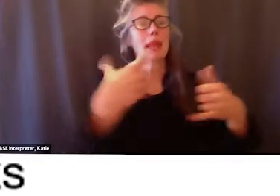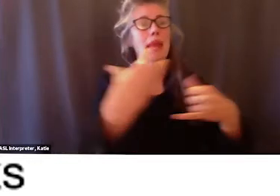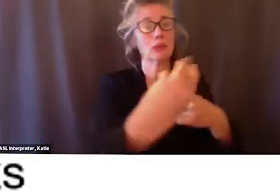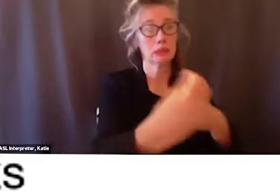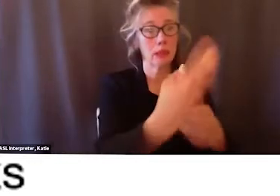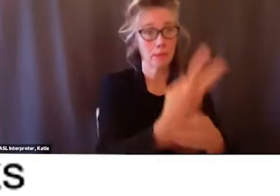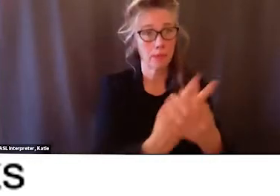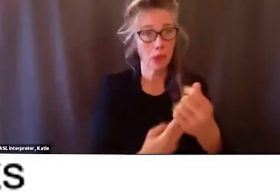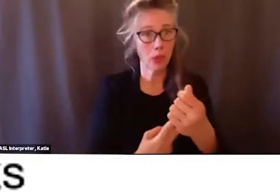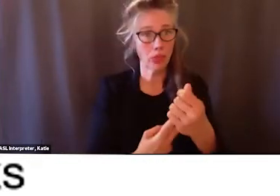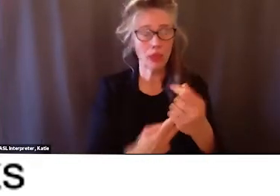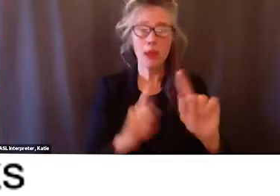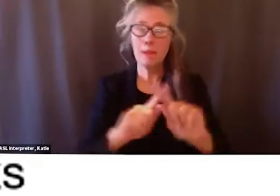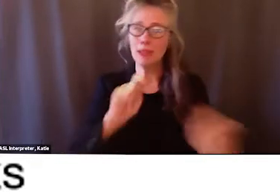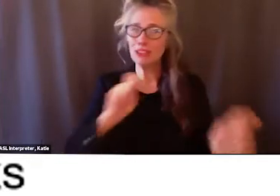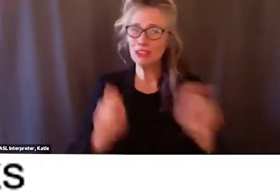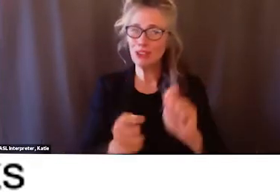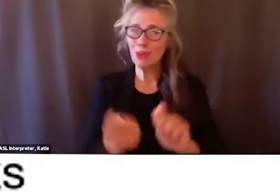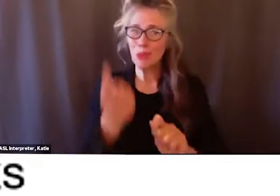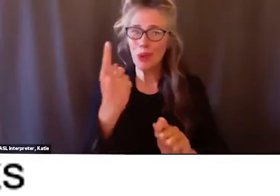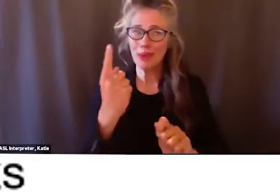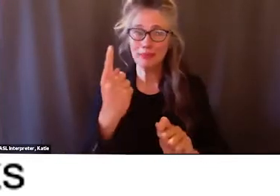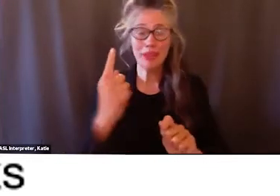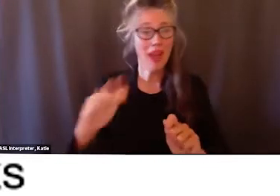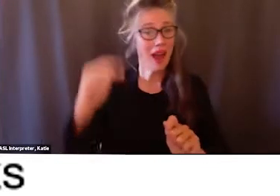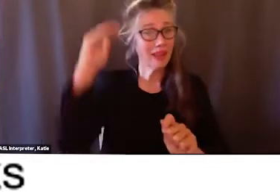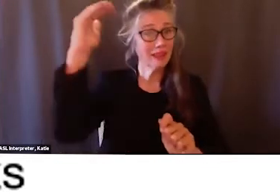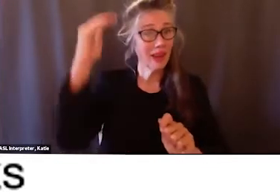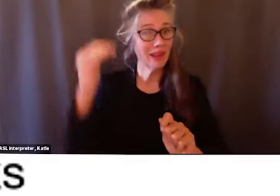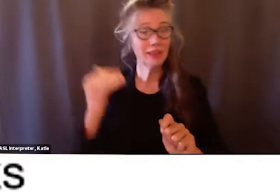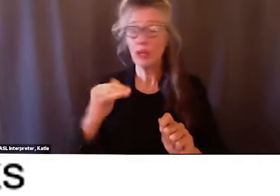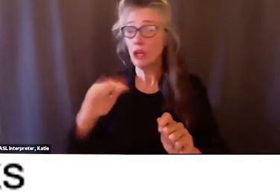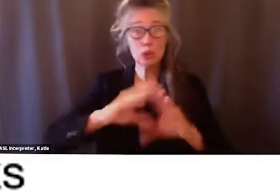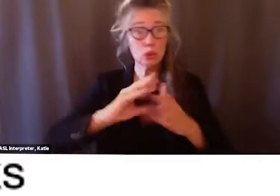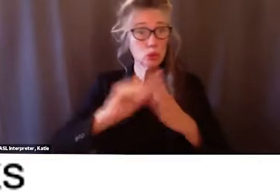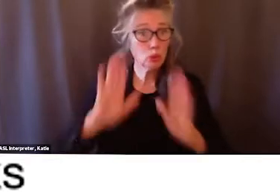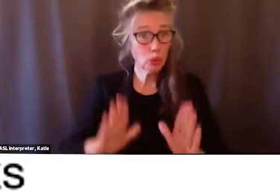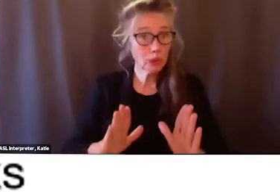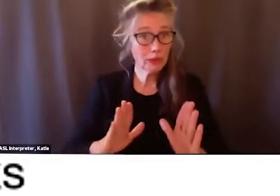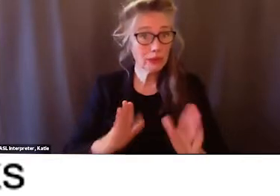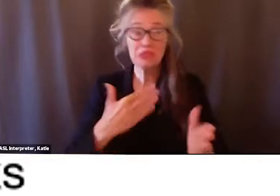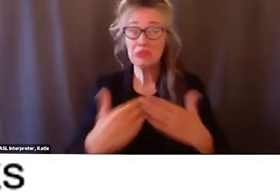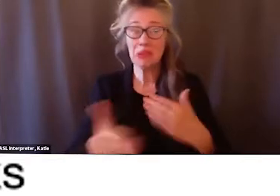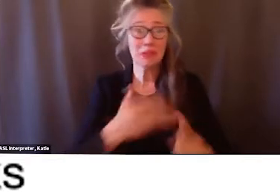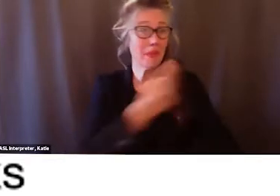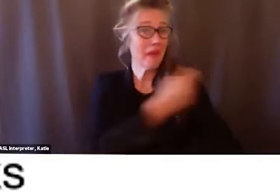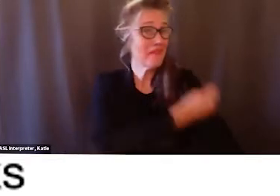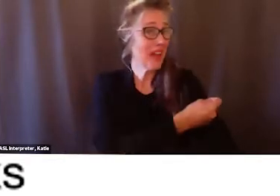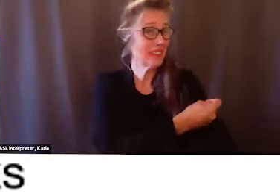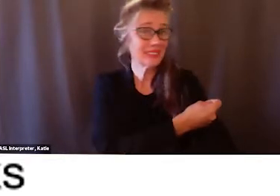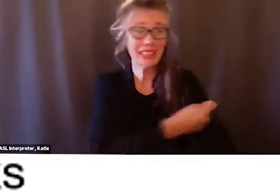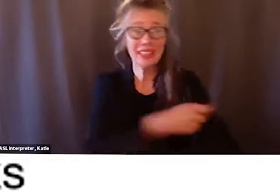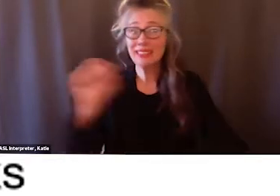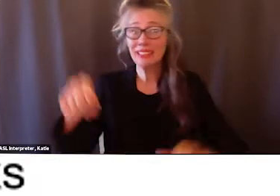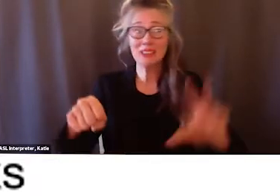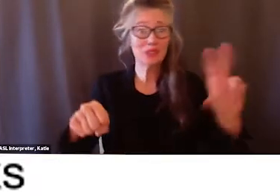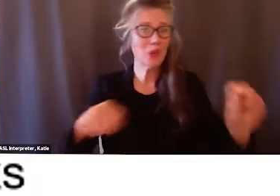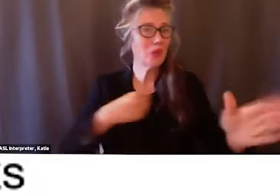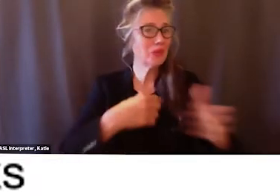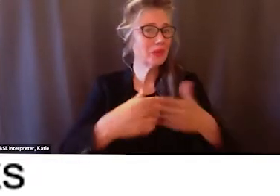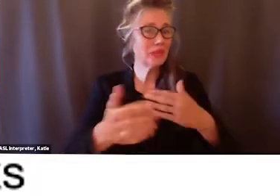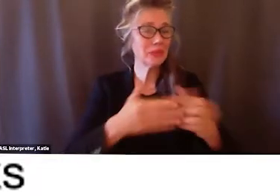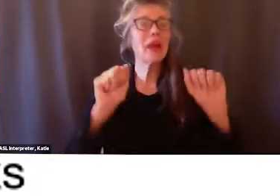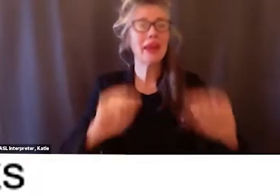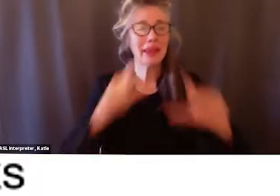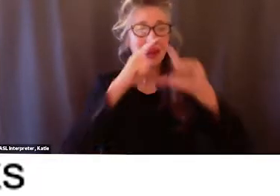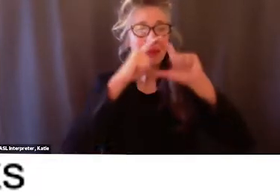is that the adults and students, whether vaccinated or not, are allowed to remove their masks when they are outdoors. On Thursday, June